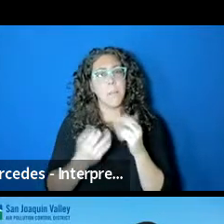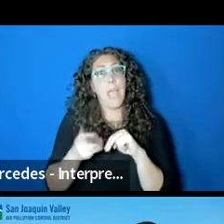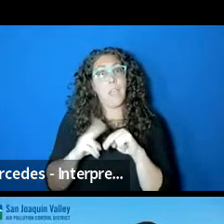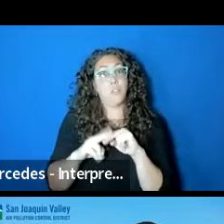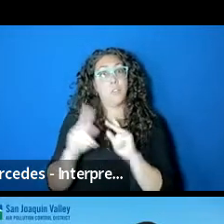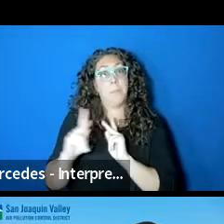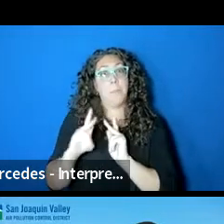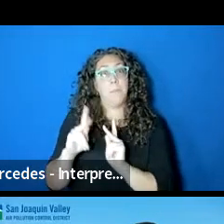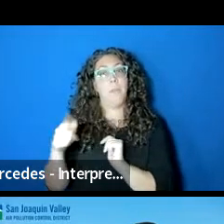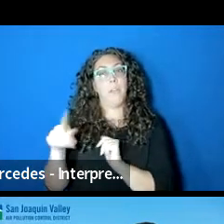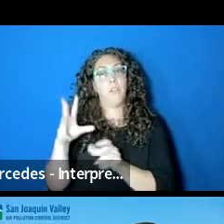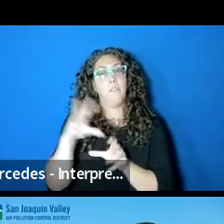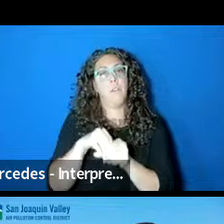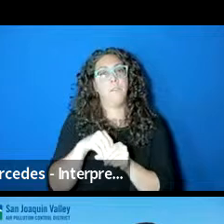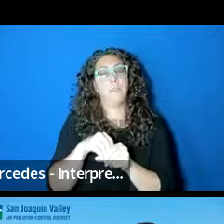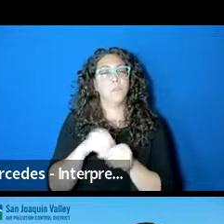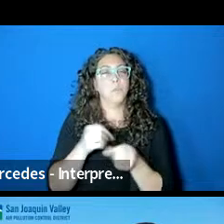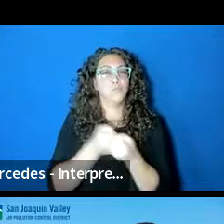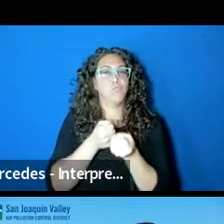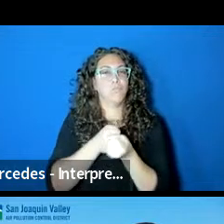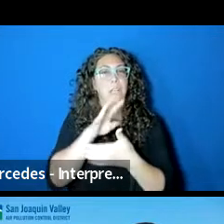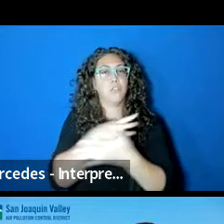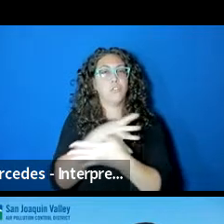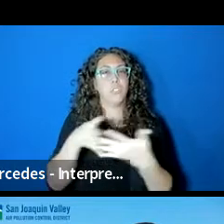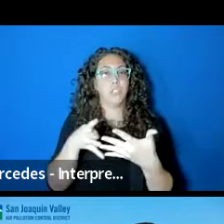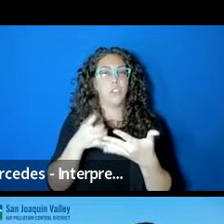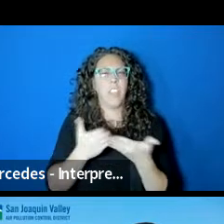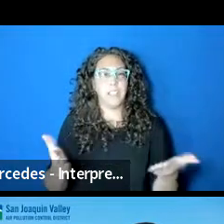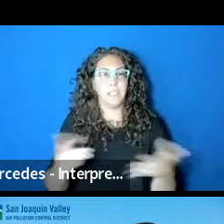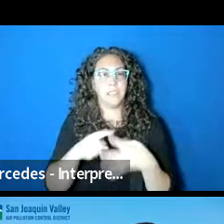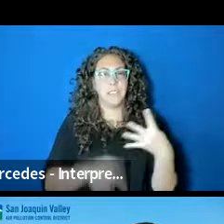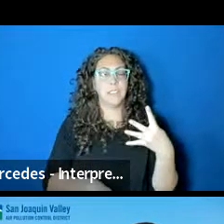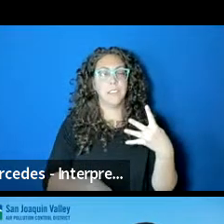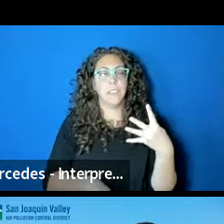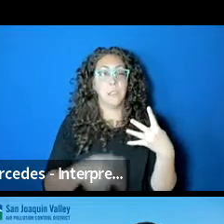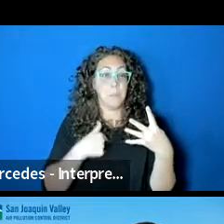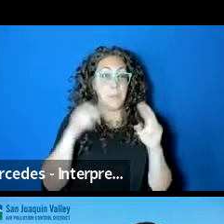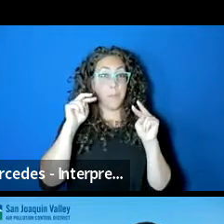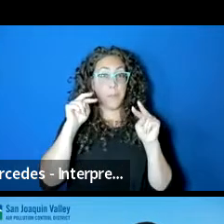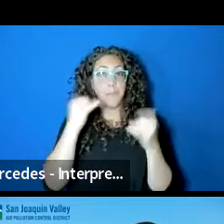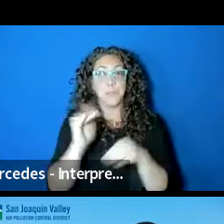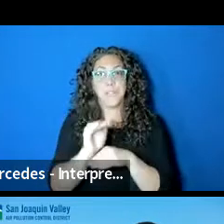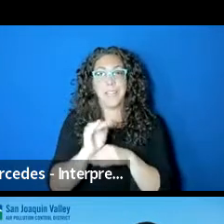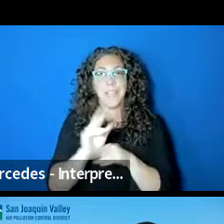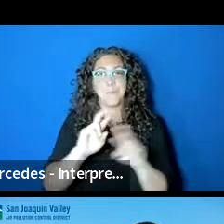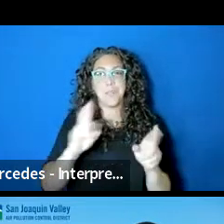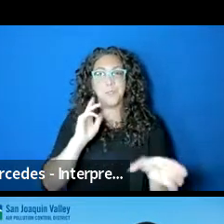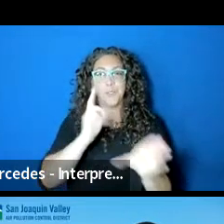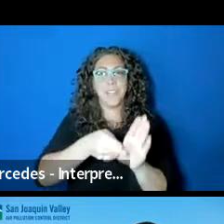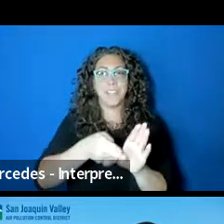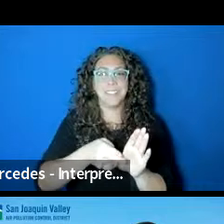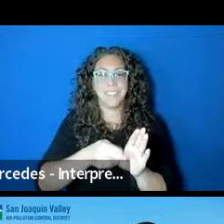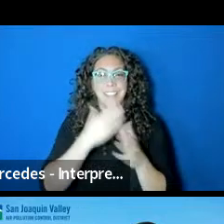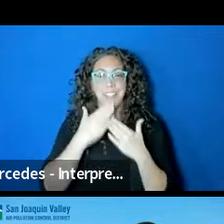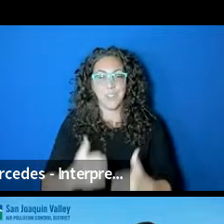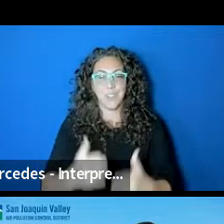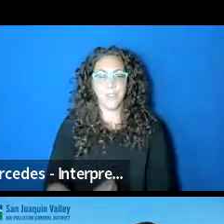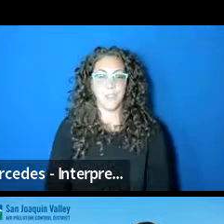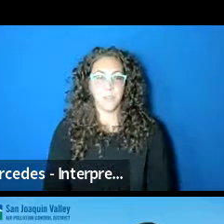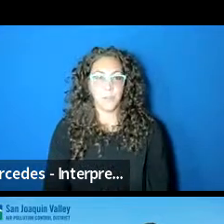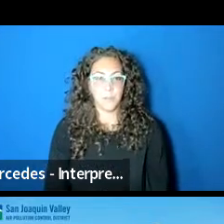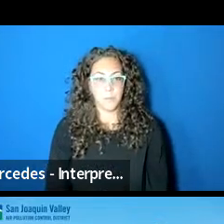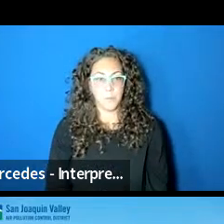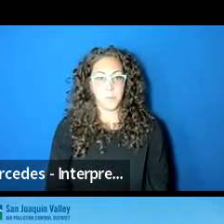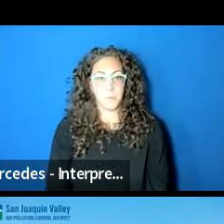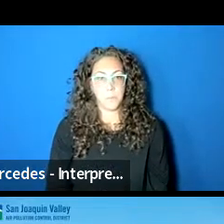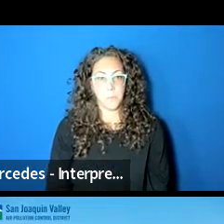items. But I'm looking forward to tonight and ready to jump right in. Thank you. Thank you, Stephanie.